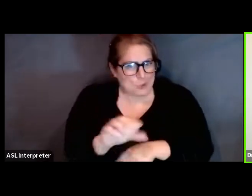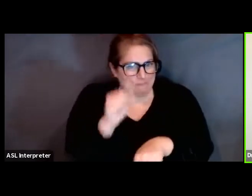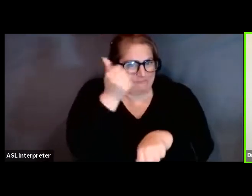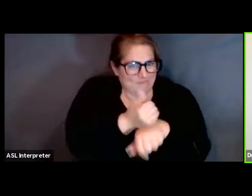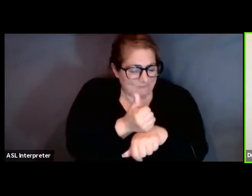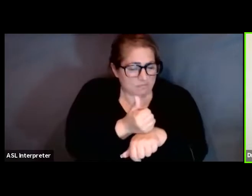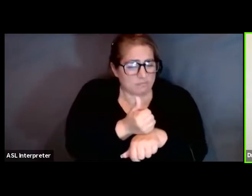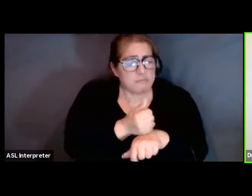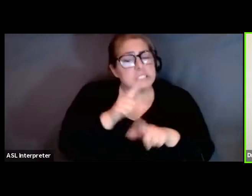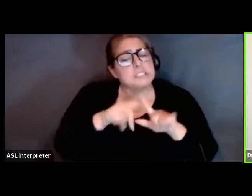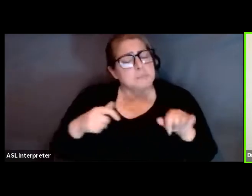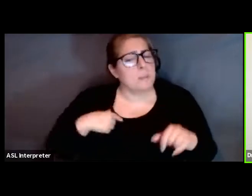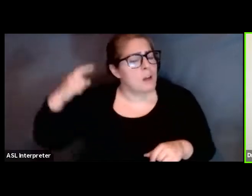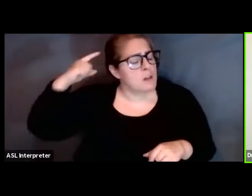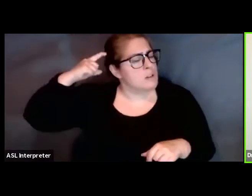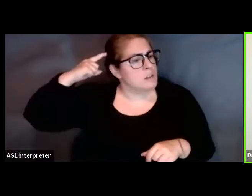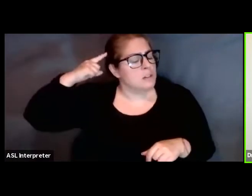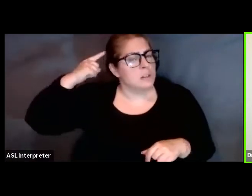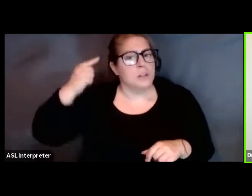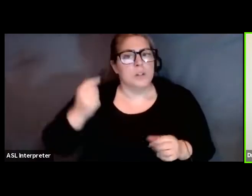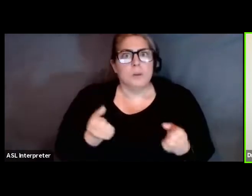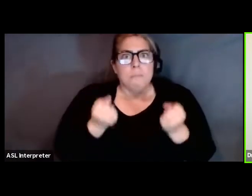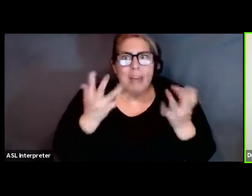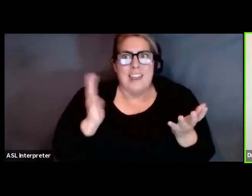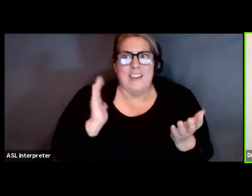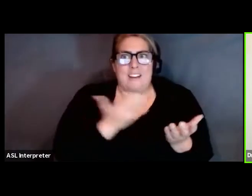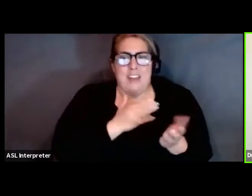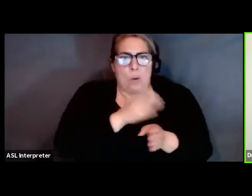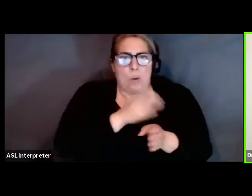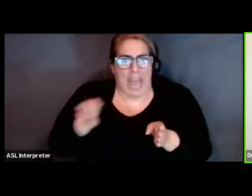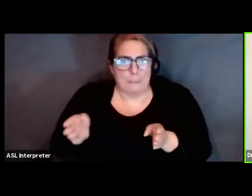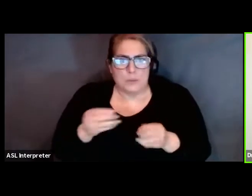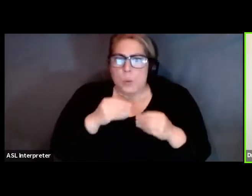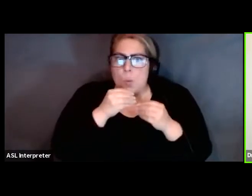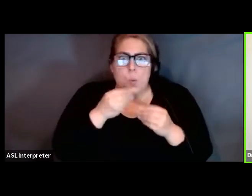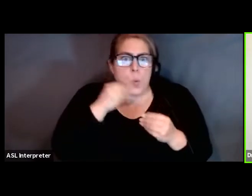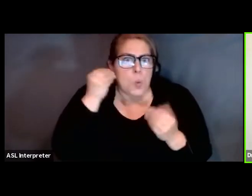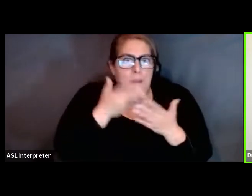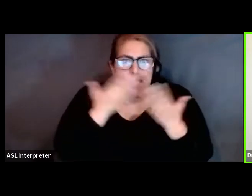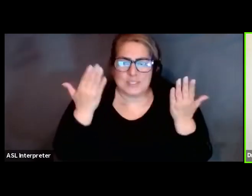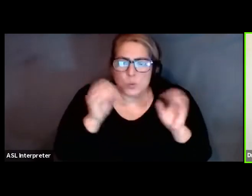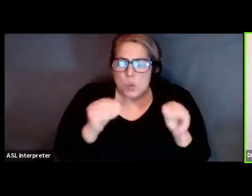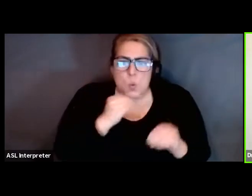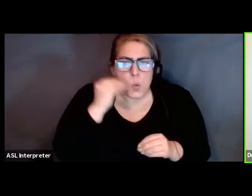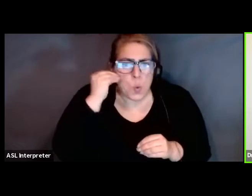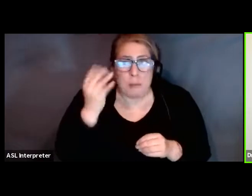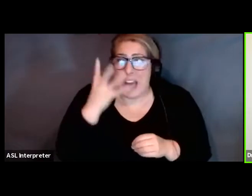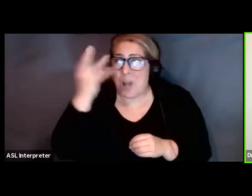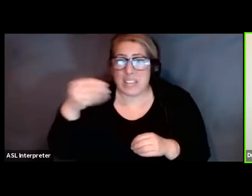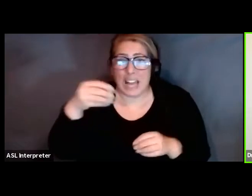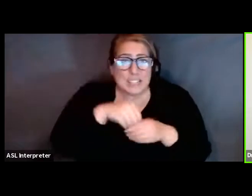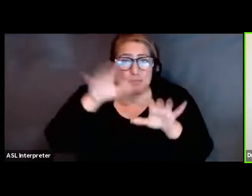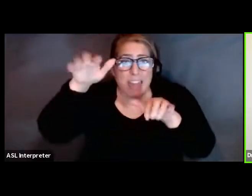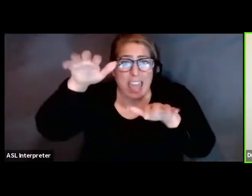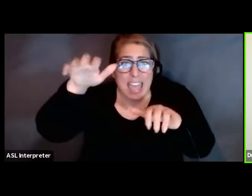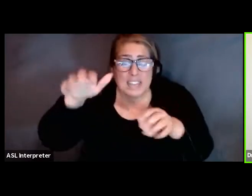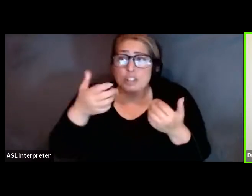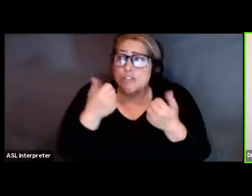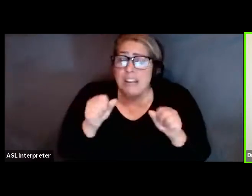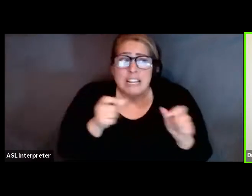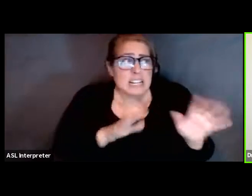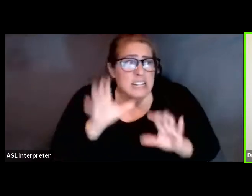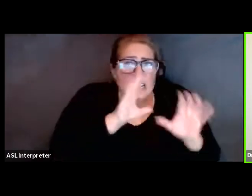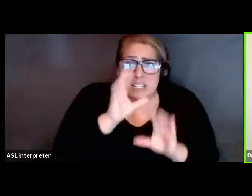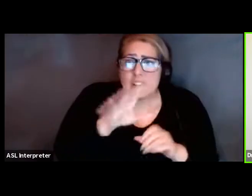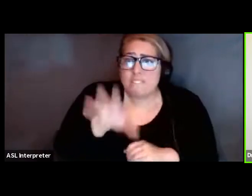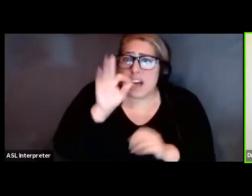mindful that so many of our unhoused neighbors are out there at this moment struggling to stay safe and dry. And